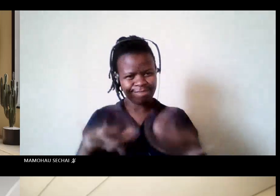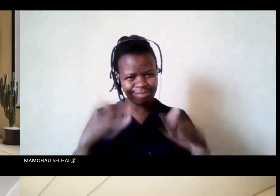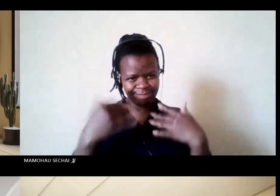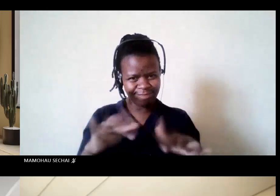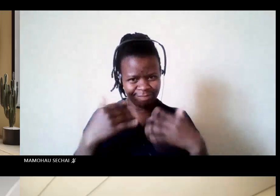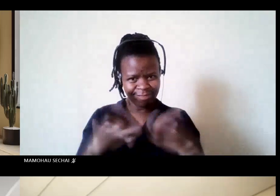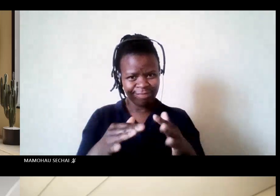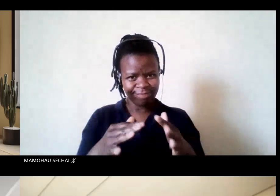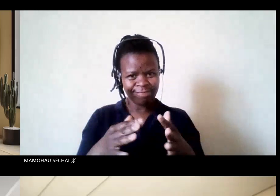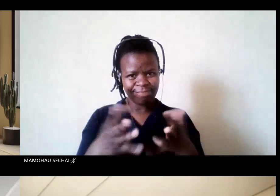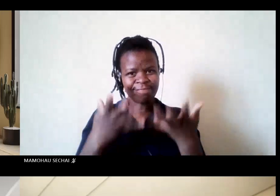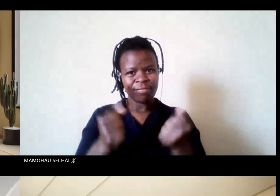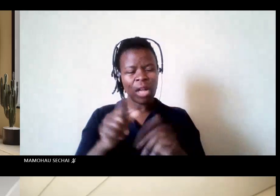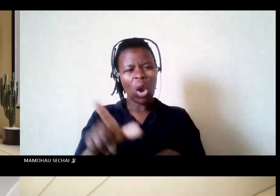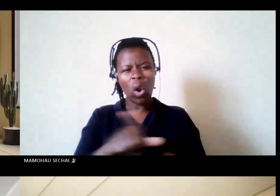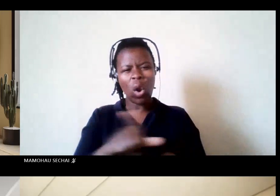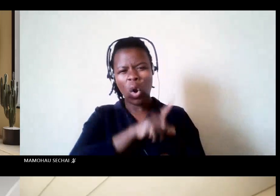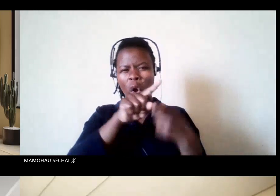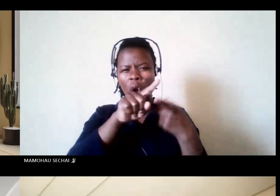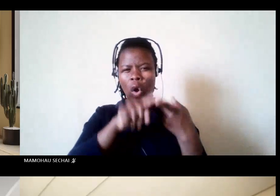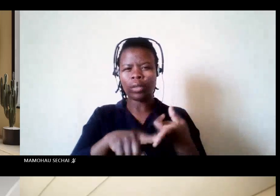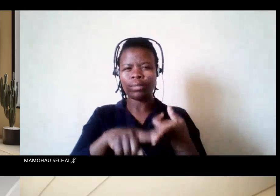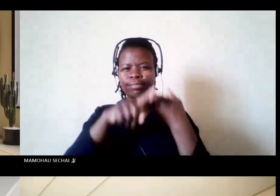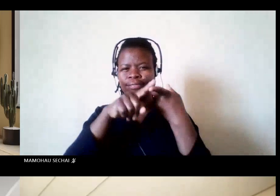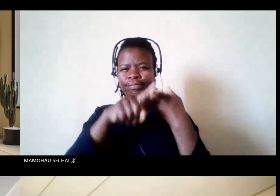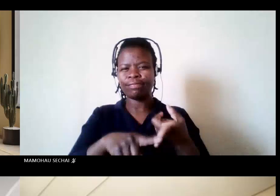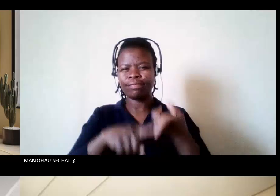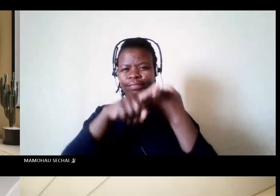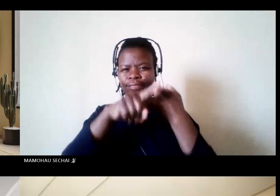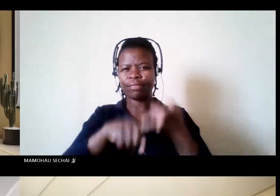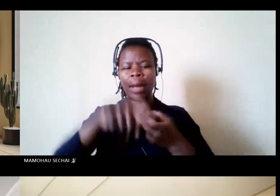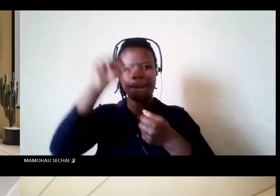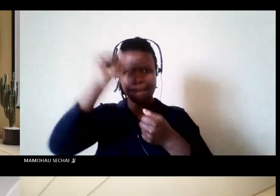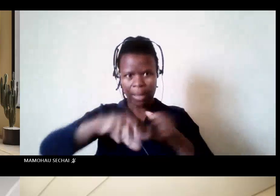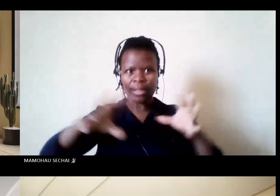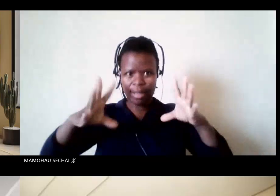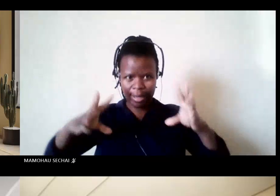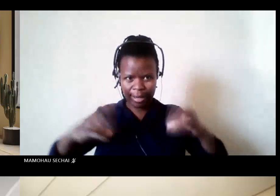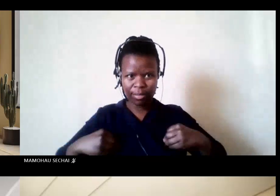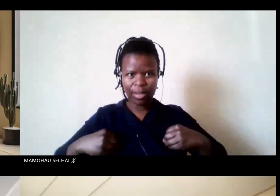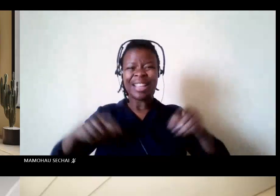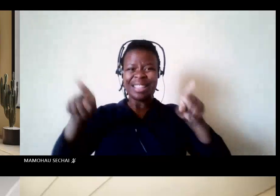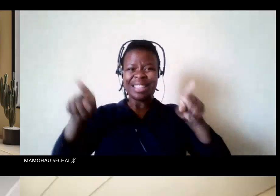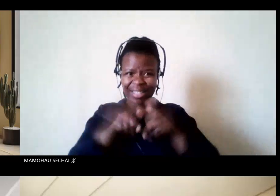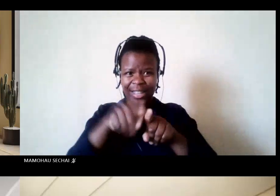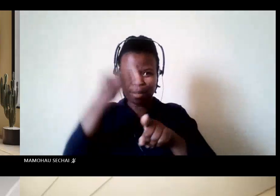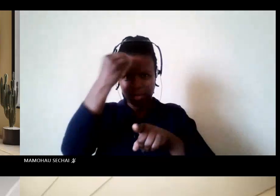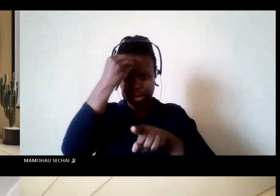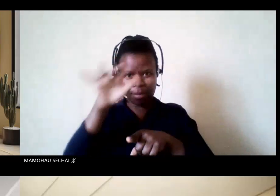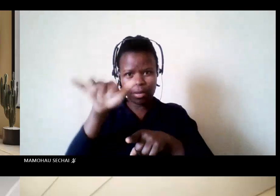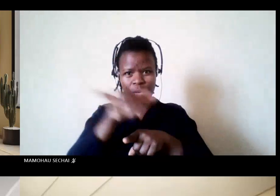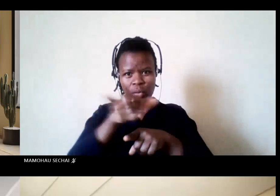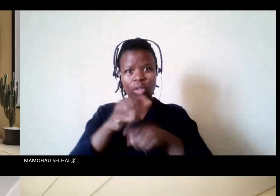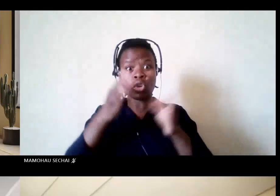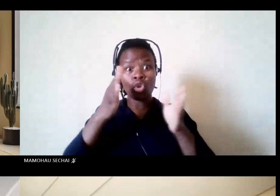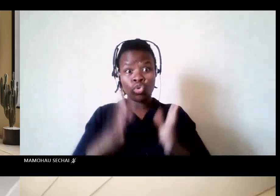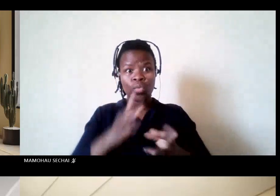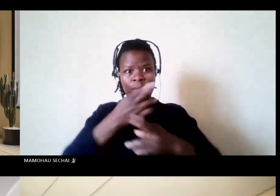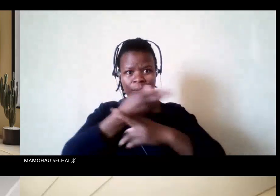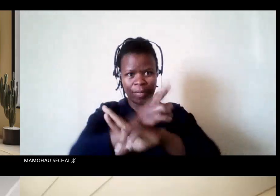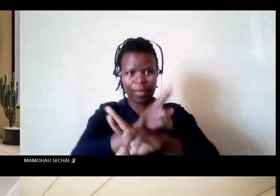lifelong dependency. We have to accept that, right? Then when it comes to human rights, there's